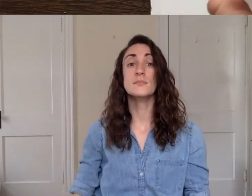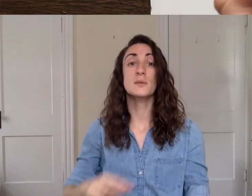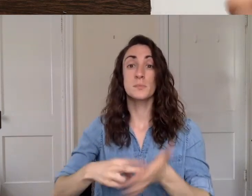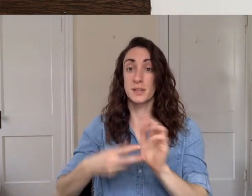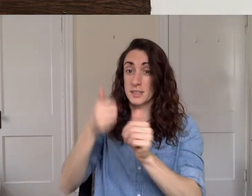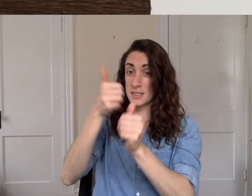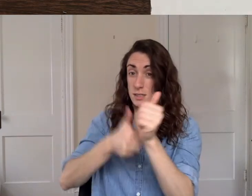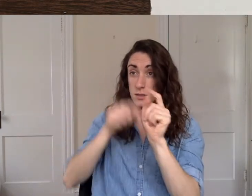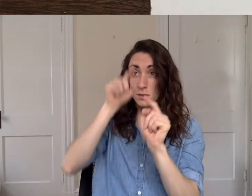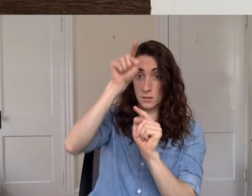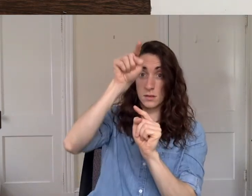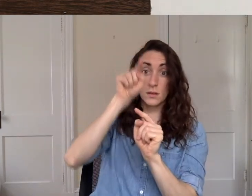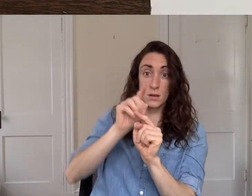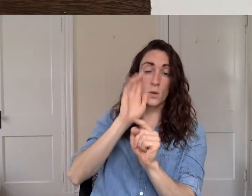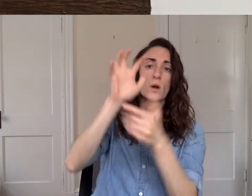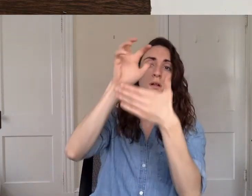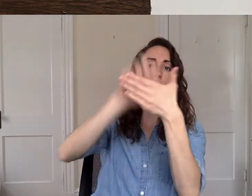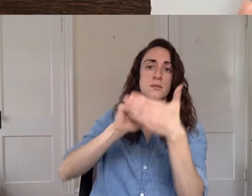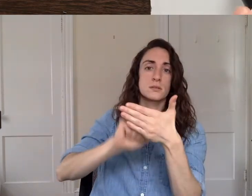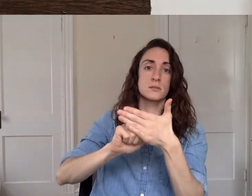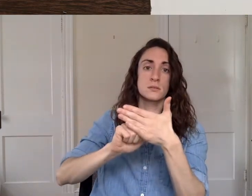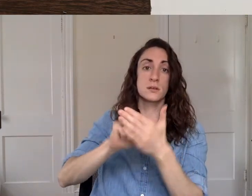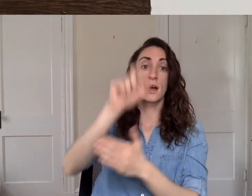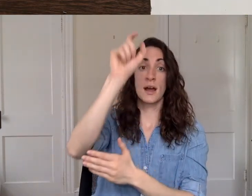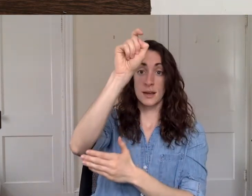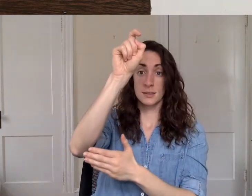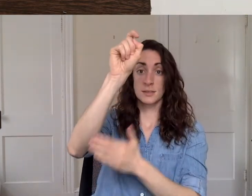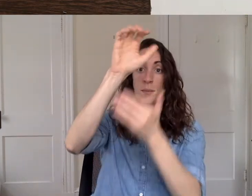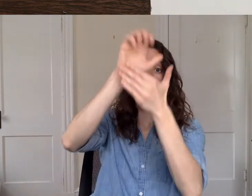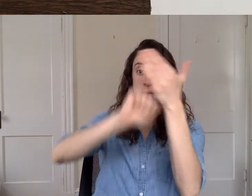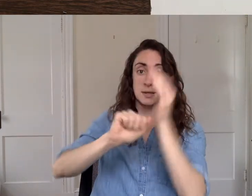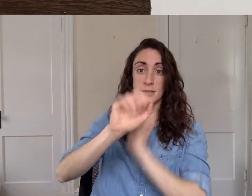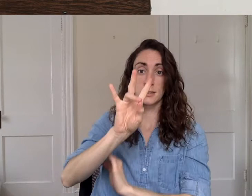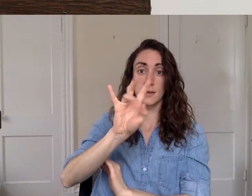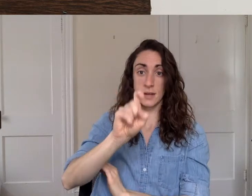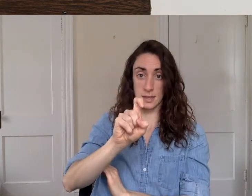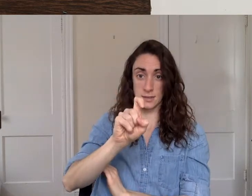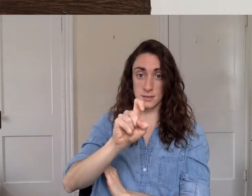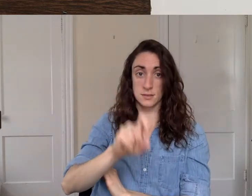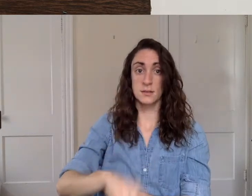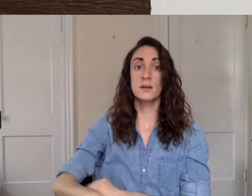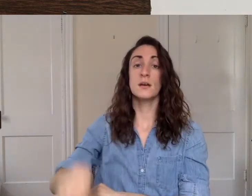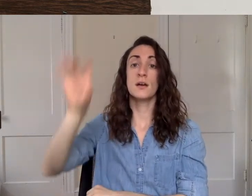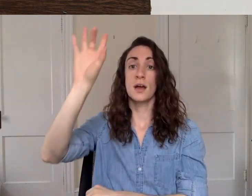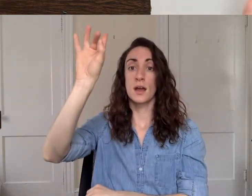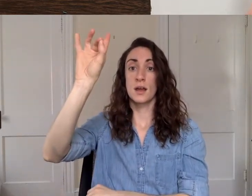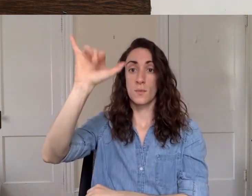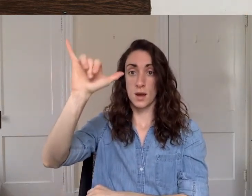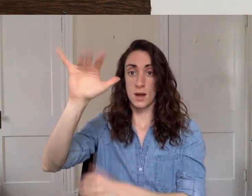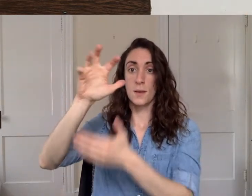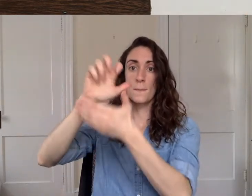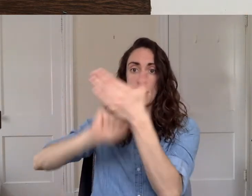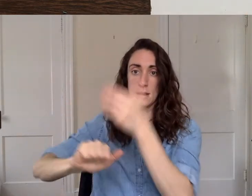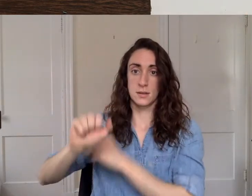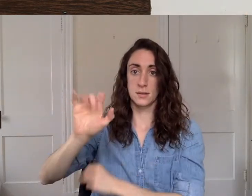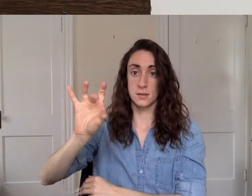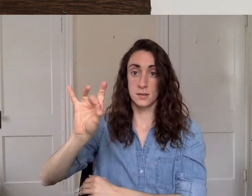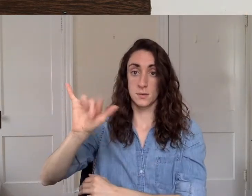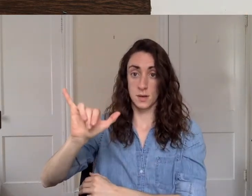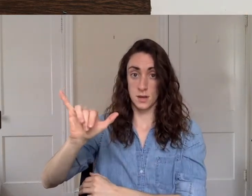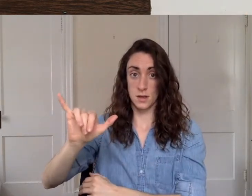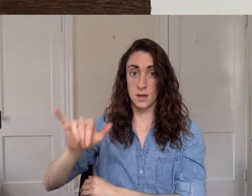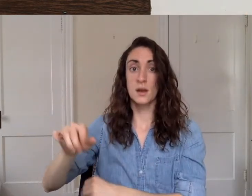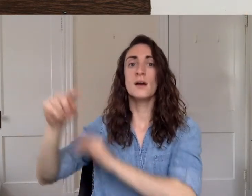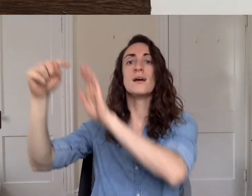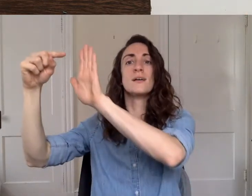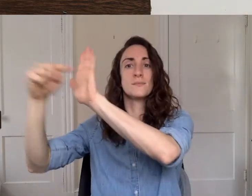So we'll do the first equation minus the second equation. X minus 7x is negative 6x. 8y minus 8y is 0,